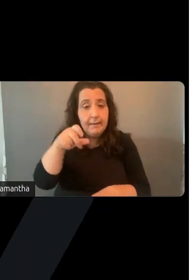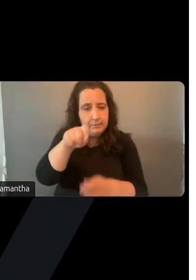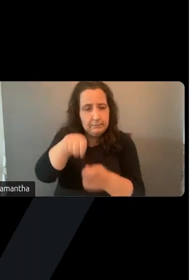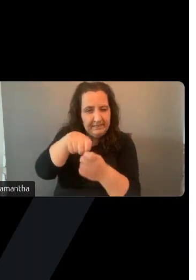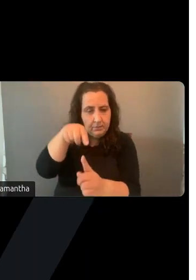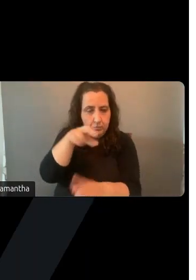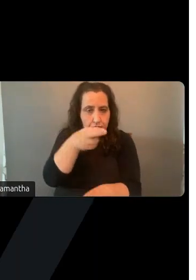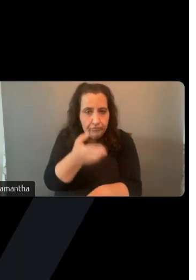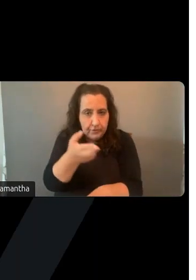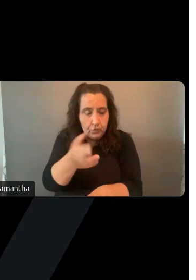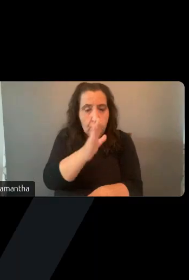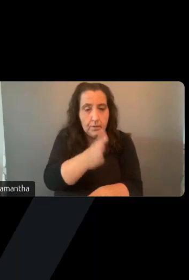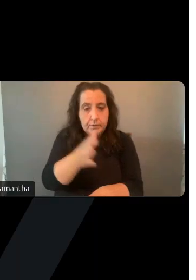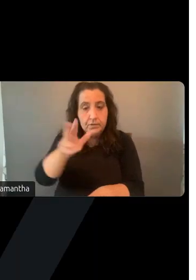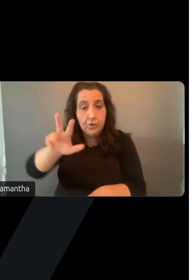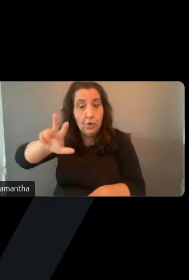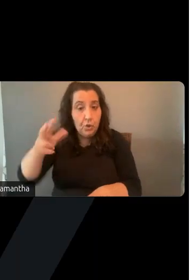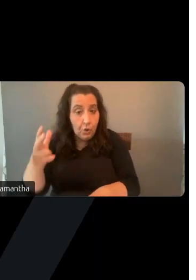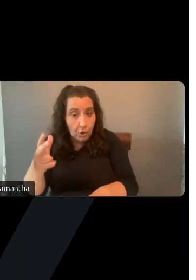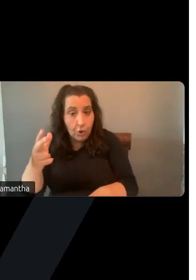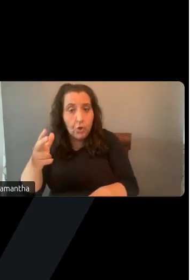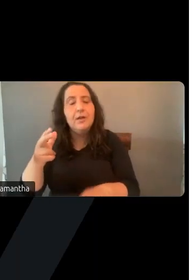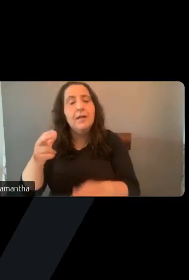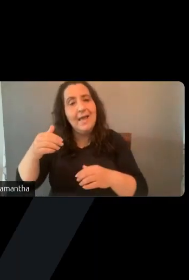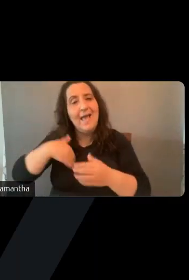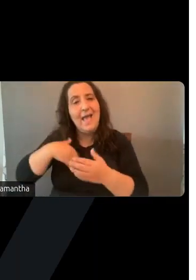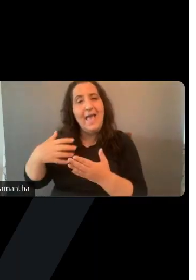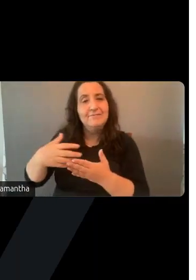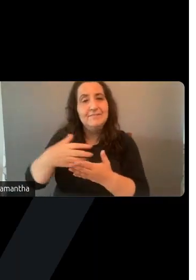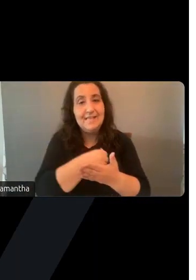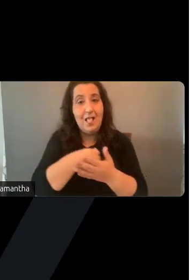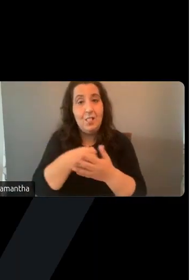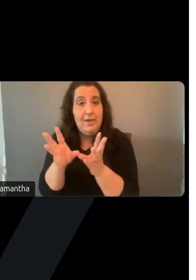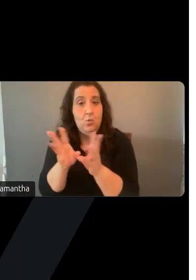resources, and we actually have a recording of our salary webinar.